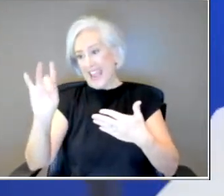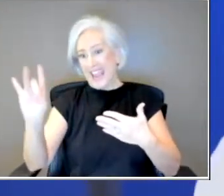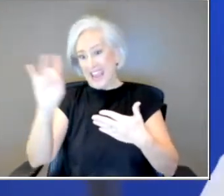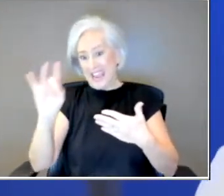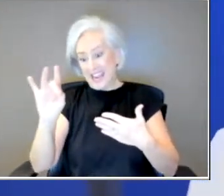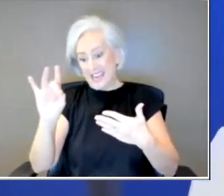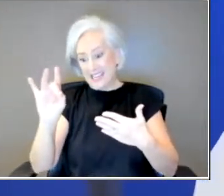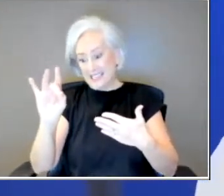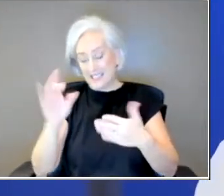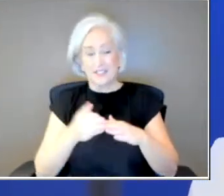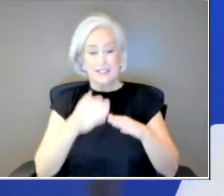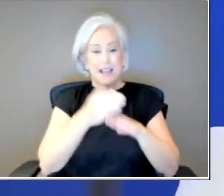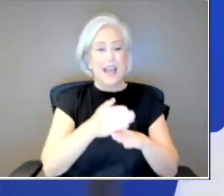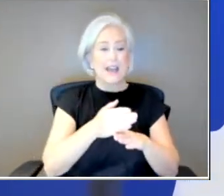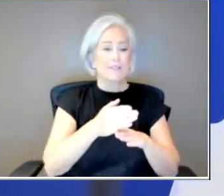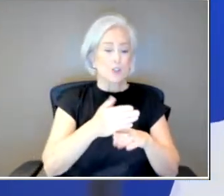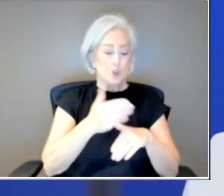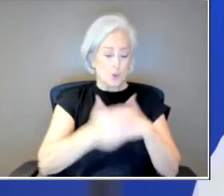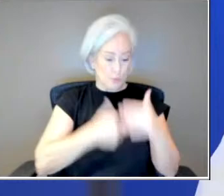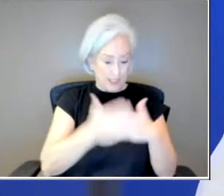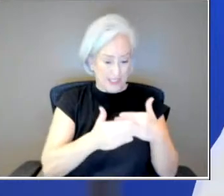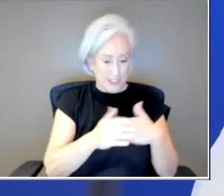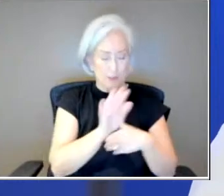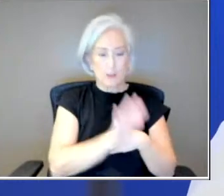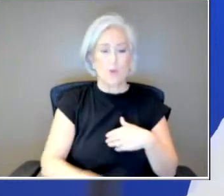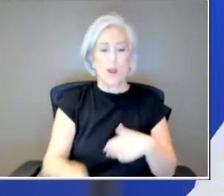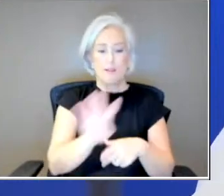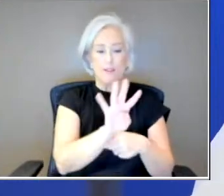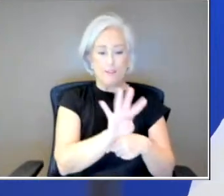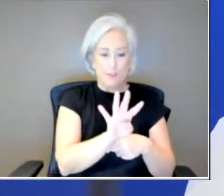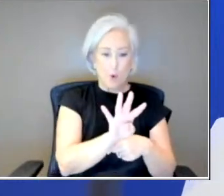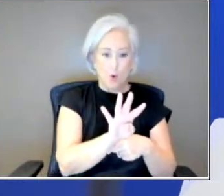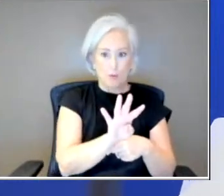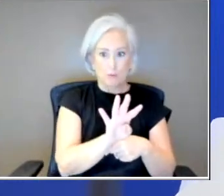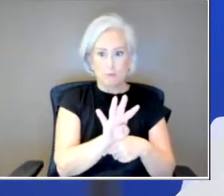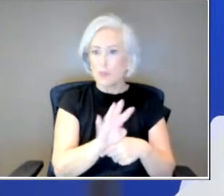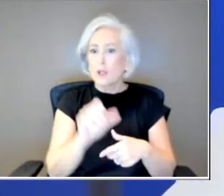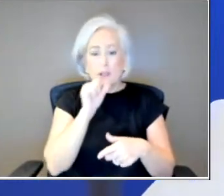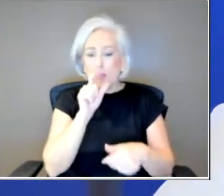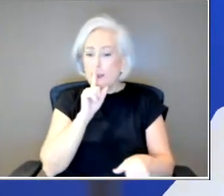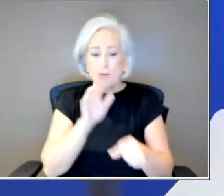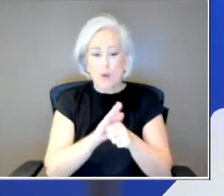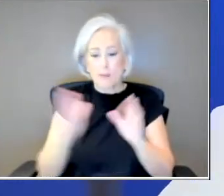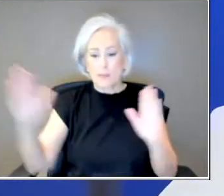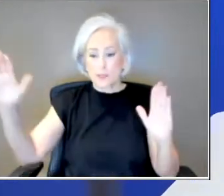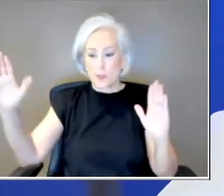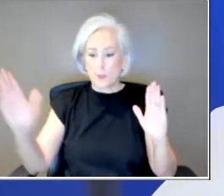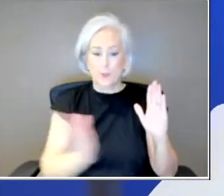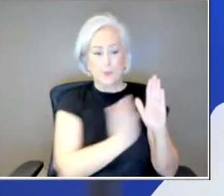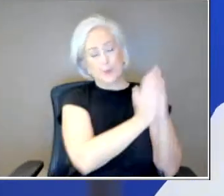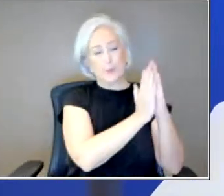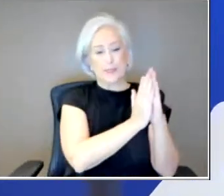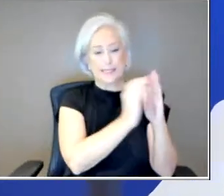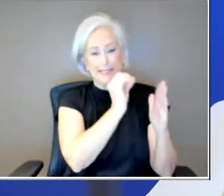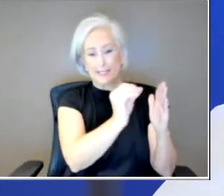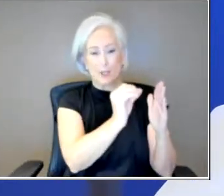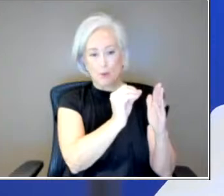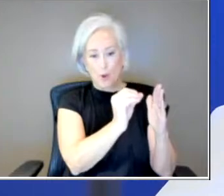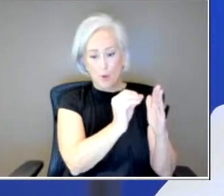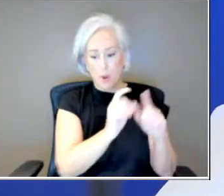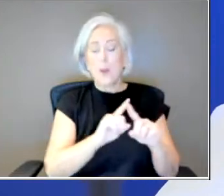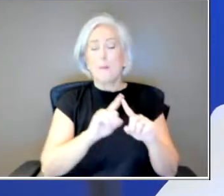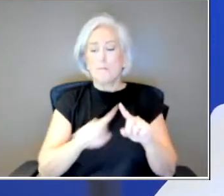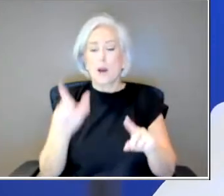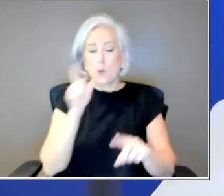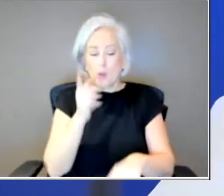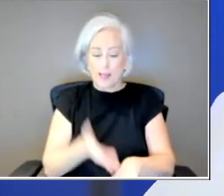4. So they don't go to being 0 pain, and we don't promise that. We just promise that their pain is going to get markedly better and it's going to allow them to do the things they want